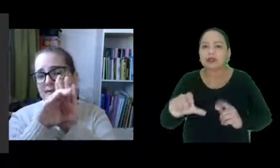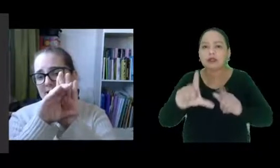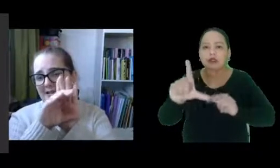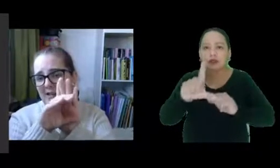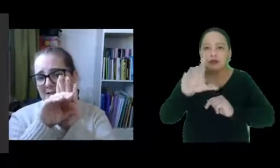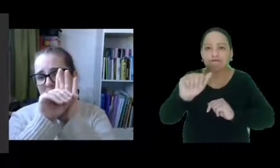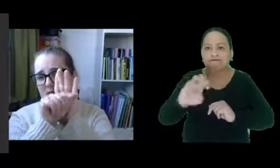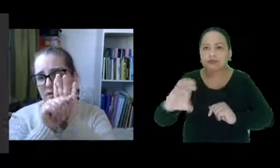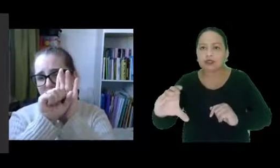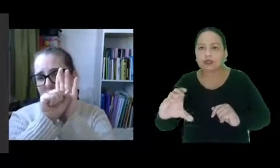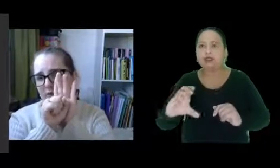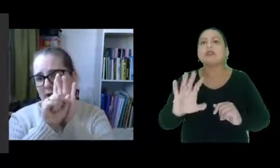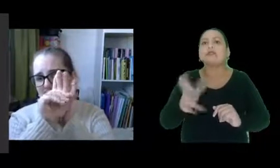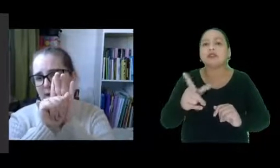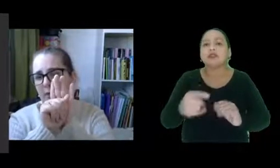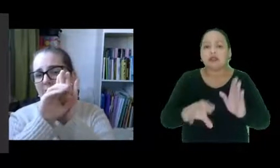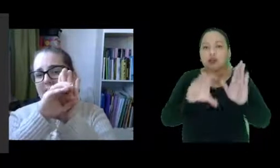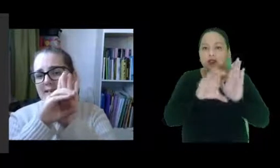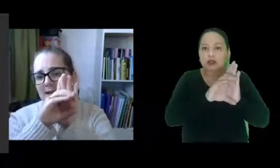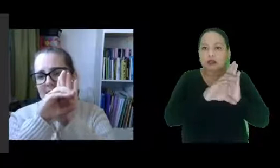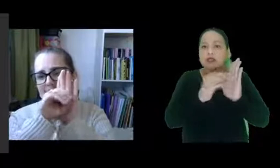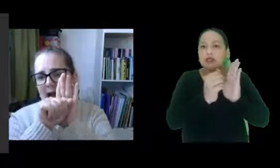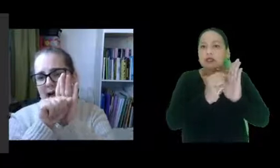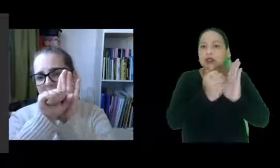using the letters of the alphabet. Doing the